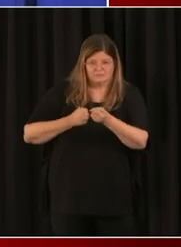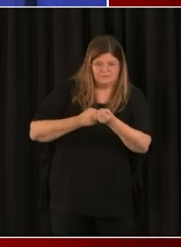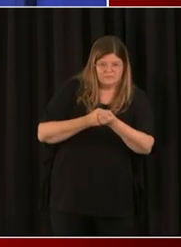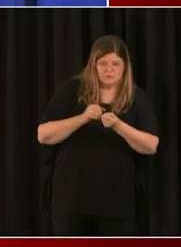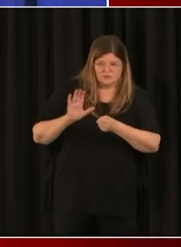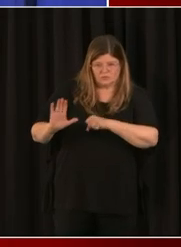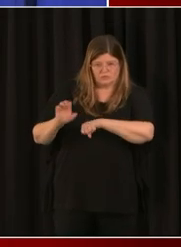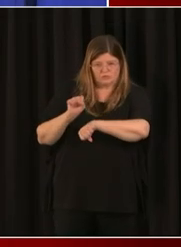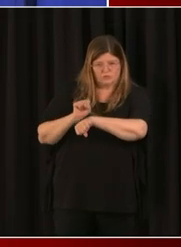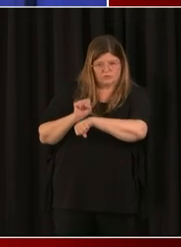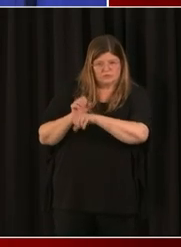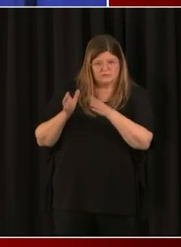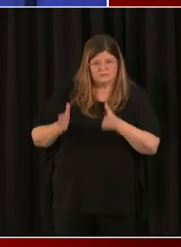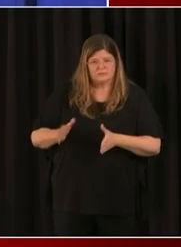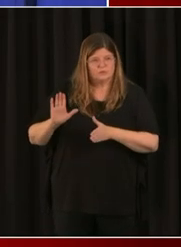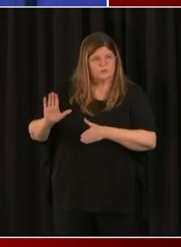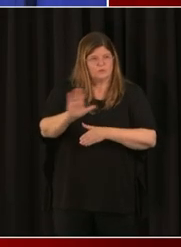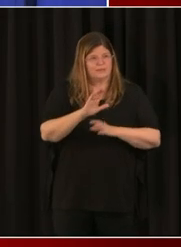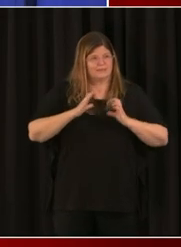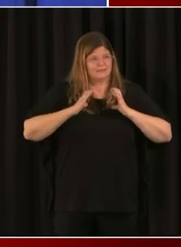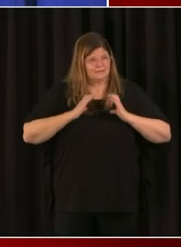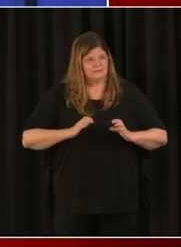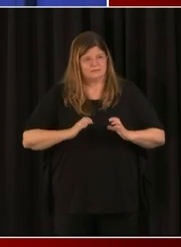their employees and their customers.